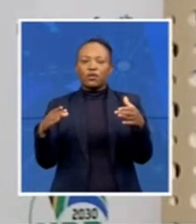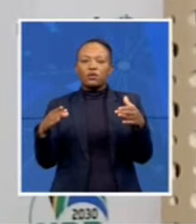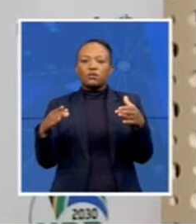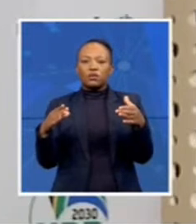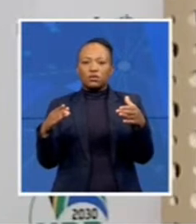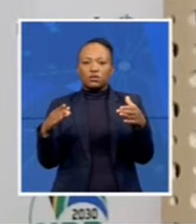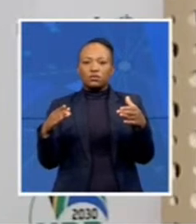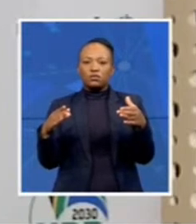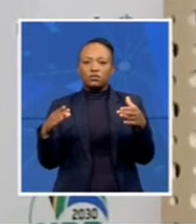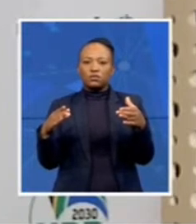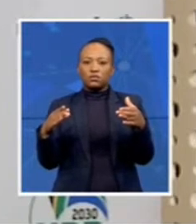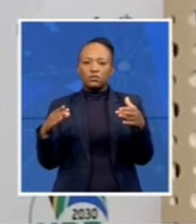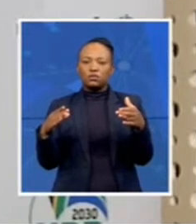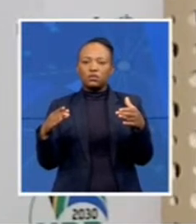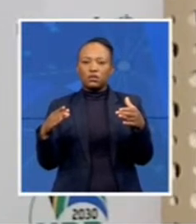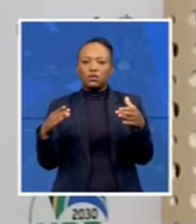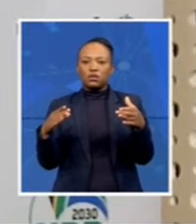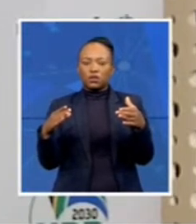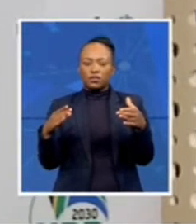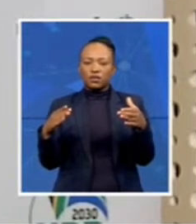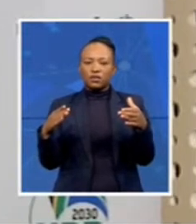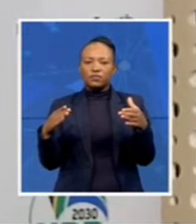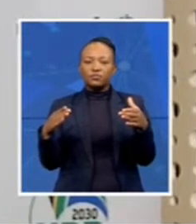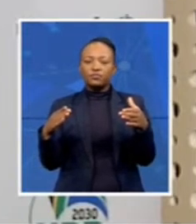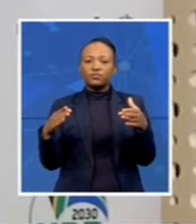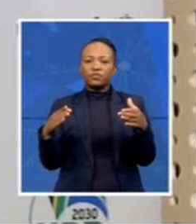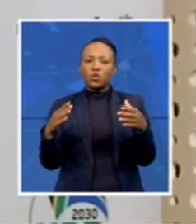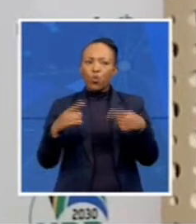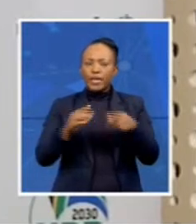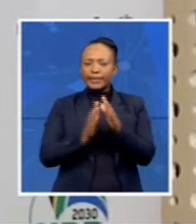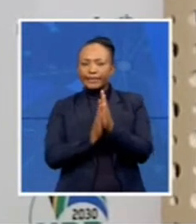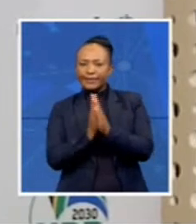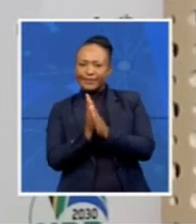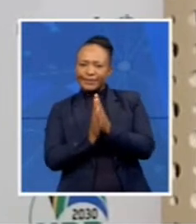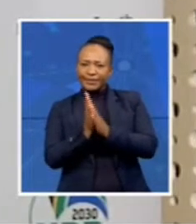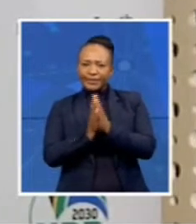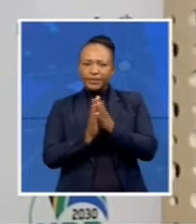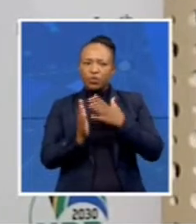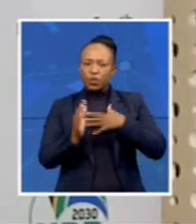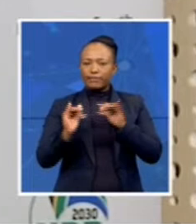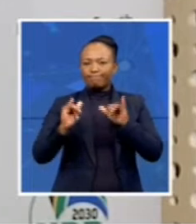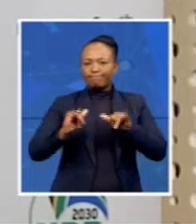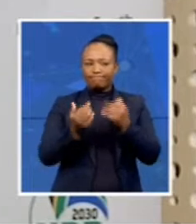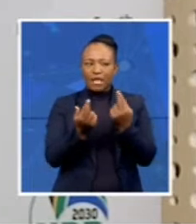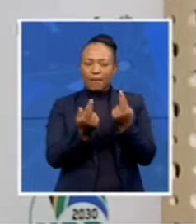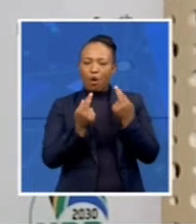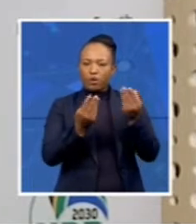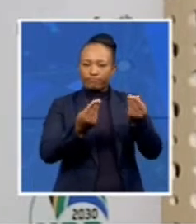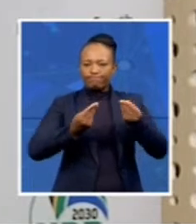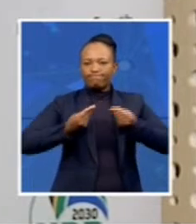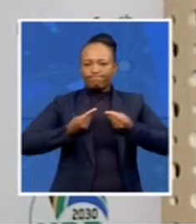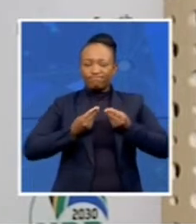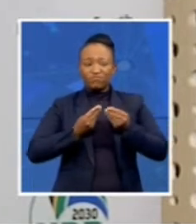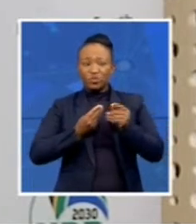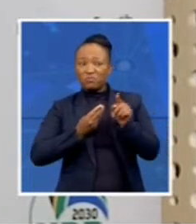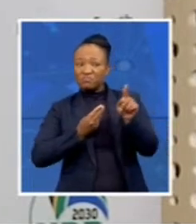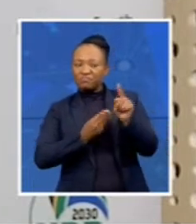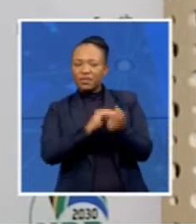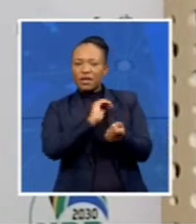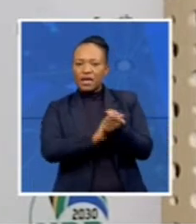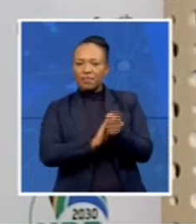receiving a comprehensive report in terms of the proceedings and outcomes from that conference.